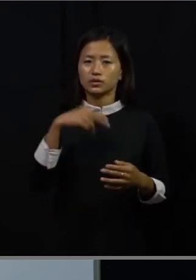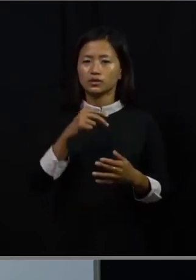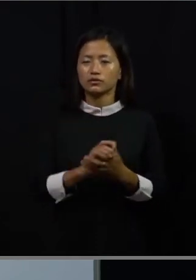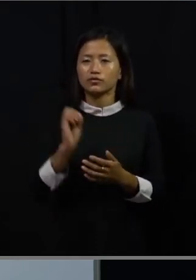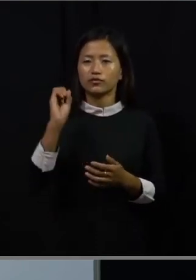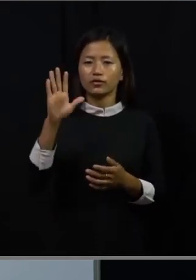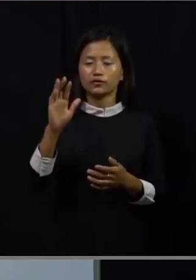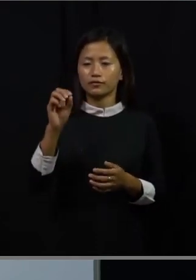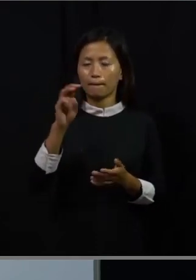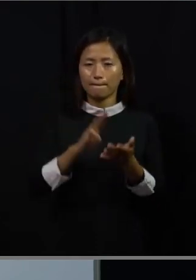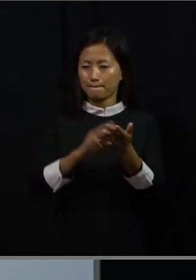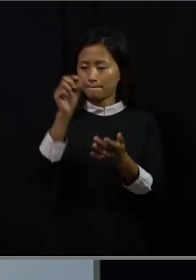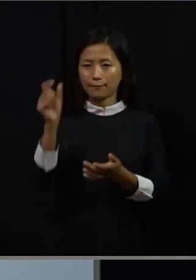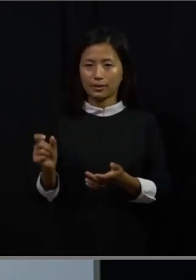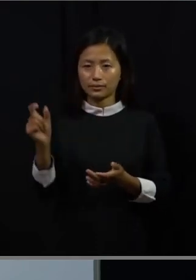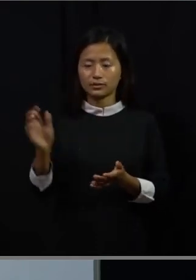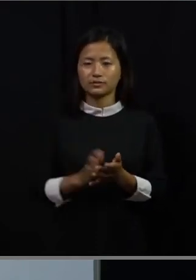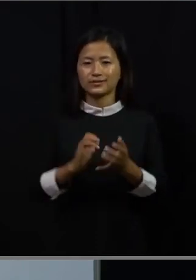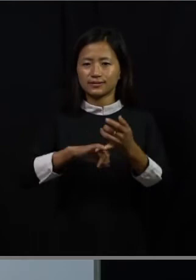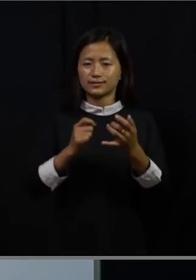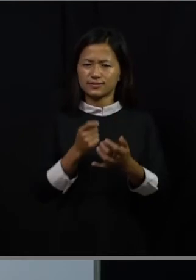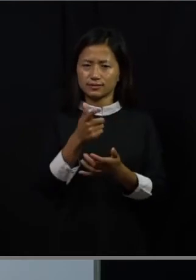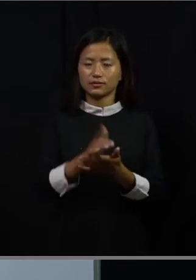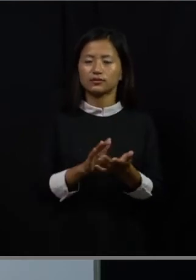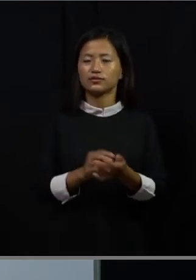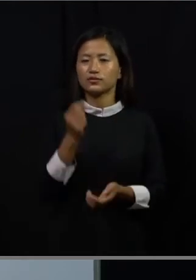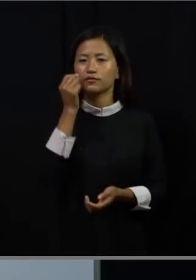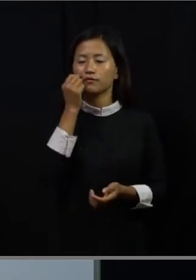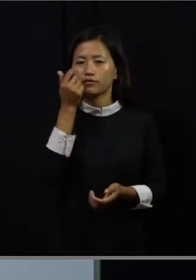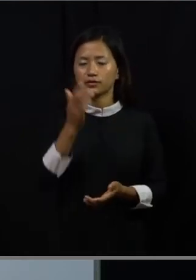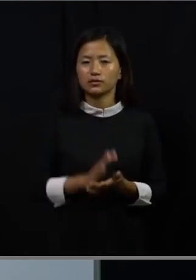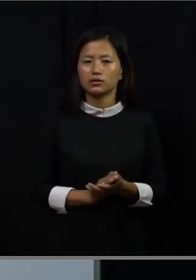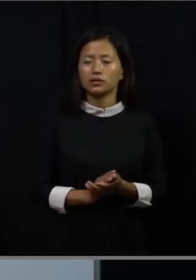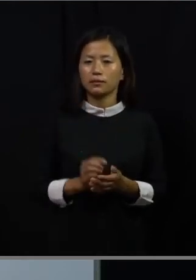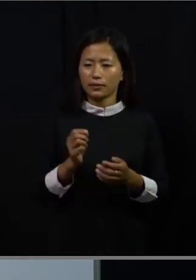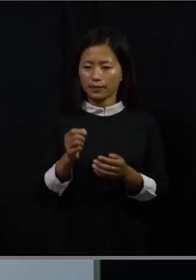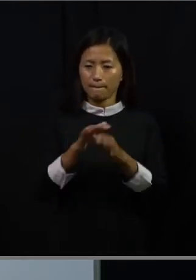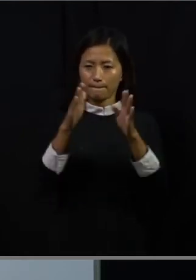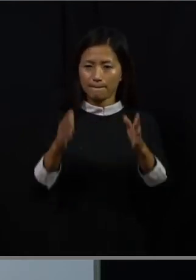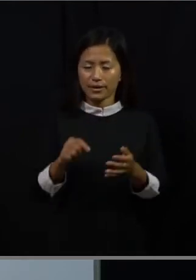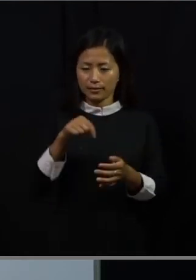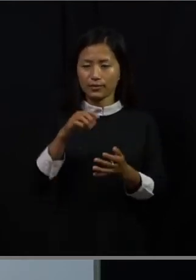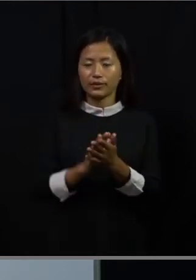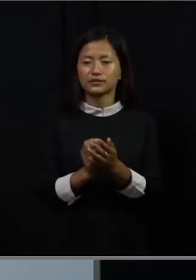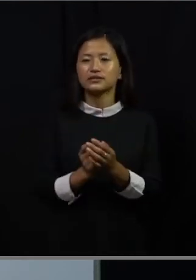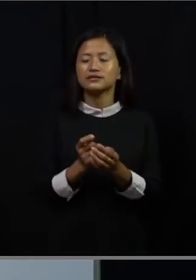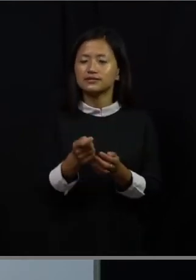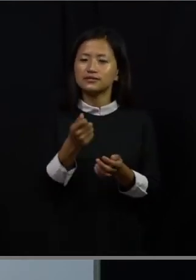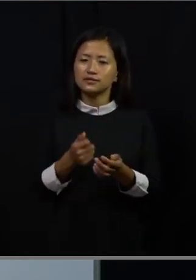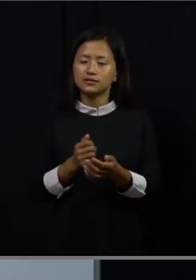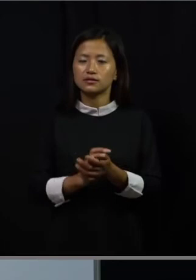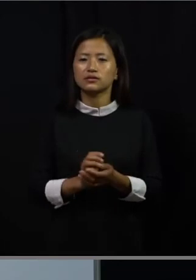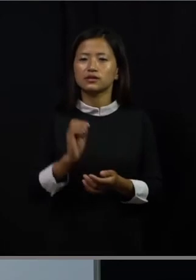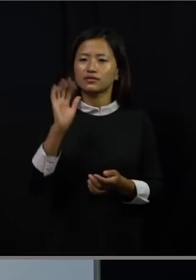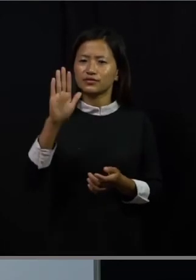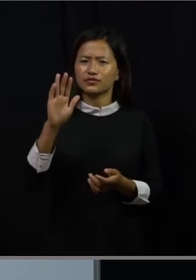there are 5 members in a family, and if the salary of the father, if the father is the only bread earner in the family, okay, and if he